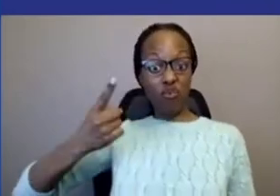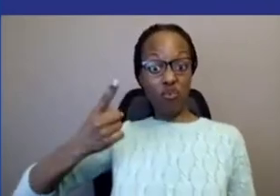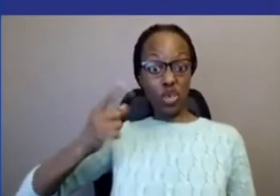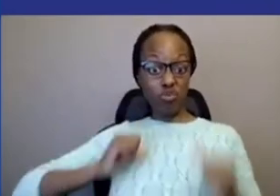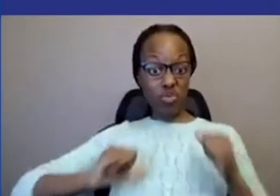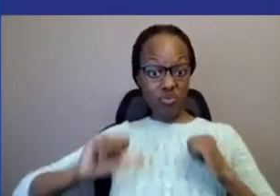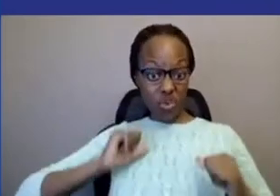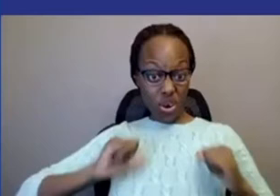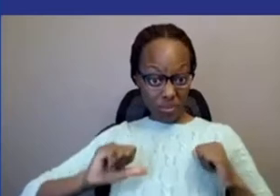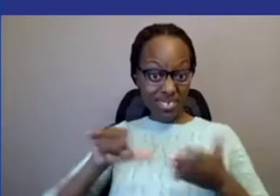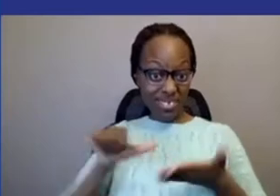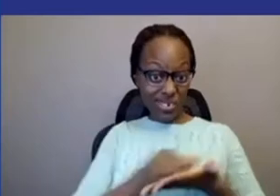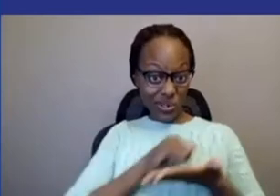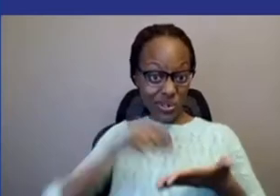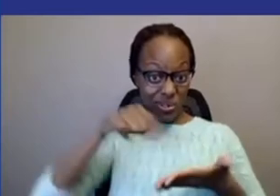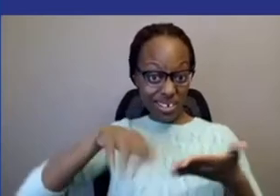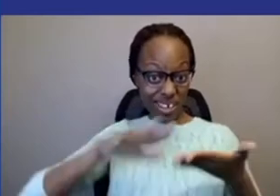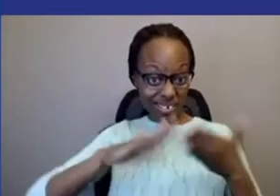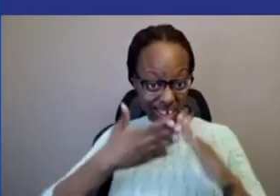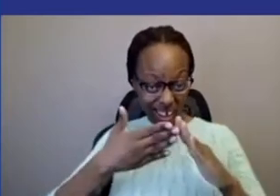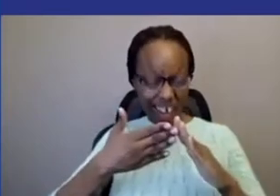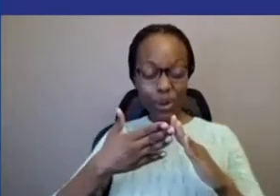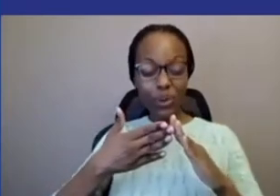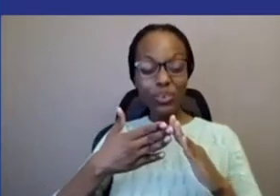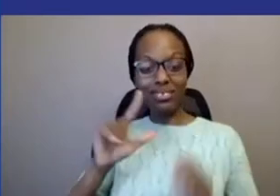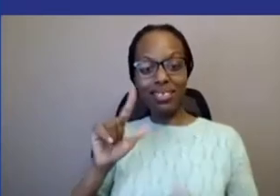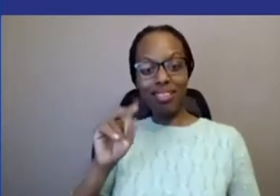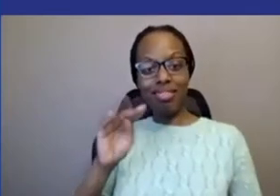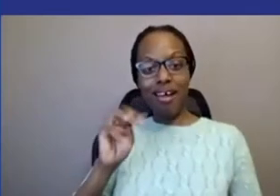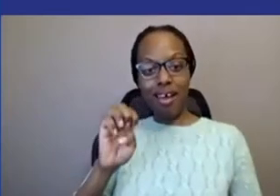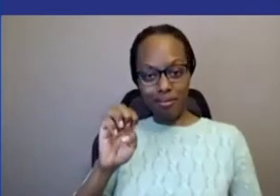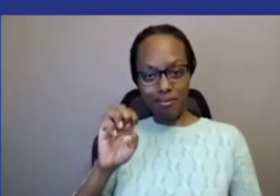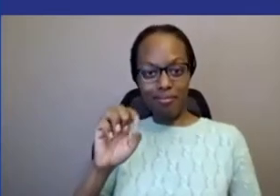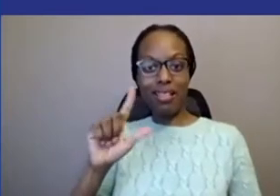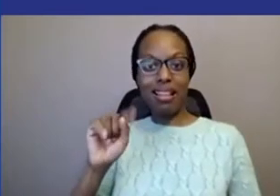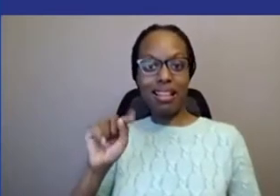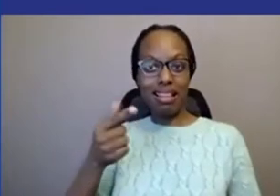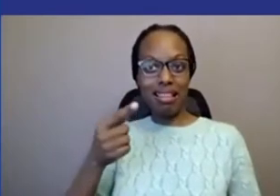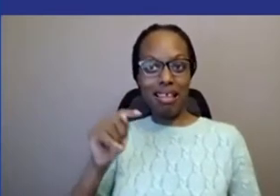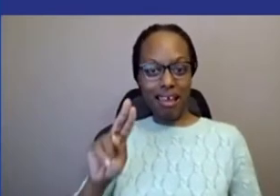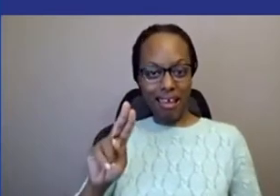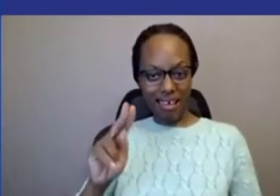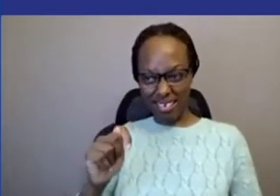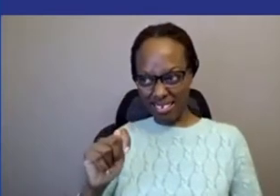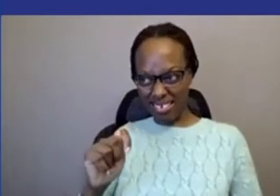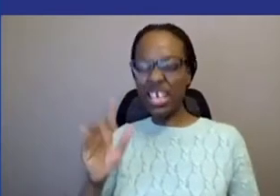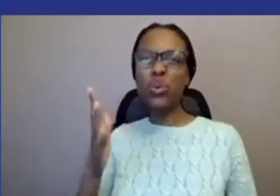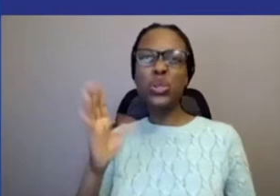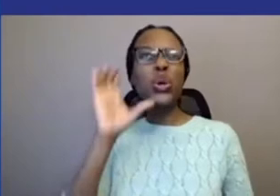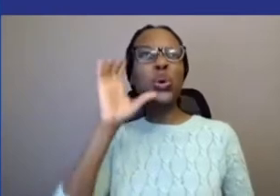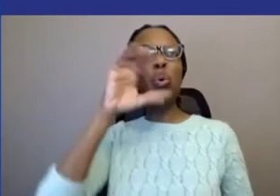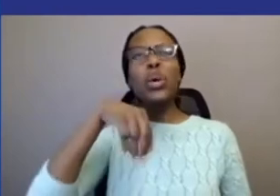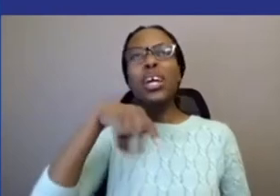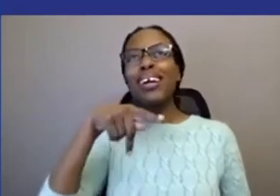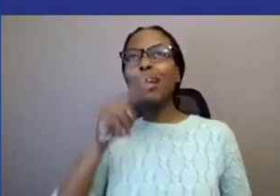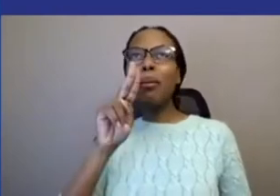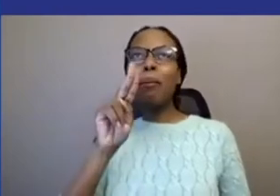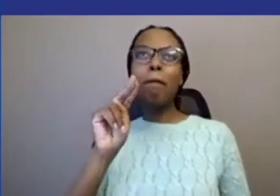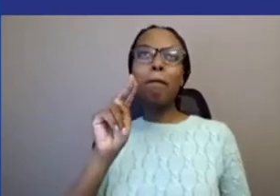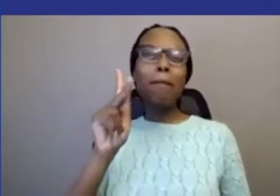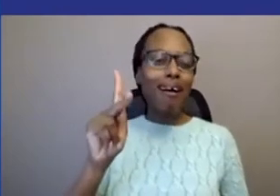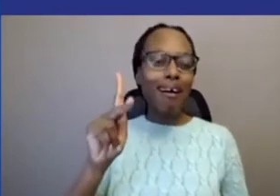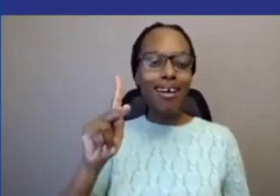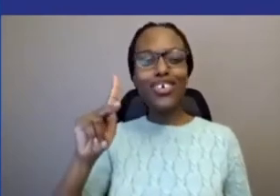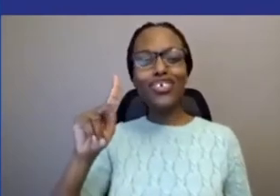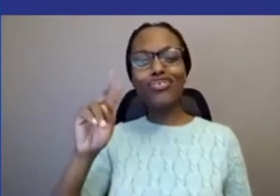Club Limelight on the main stage with Willie Ninja. And it was some weird kind of punk rock fetish, whatever party, but that was my exposure